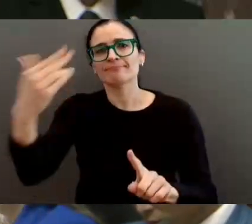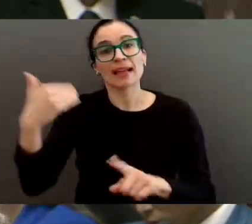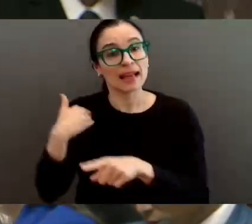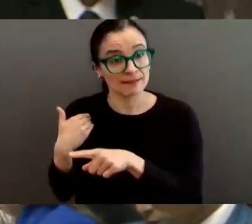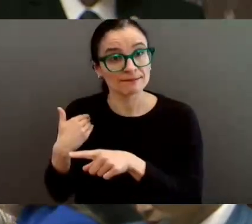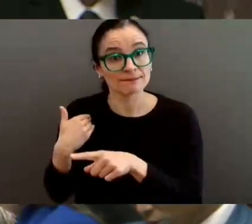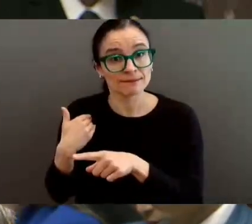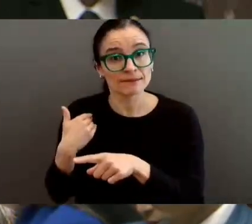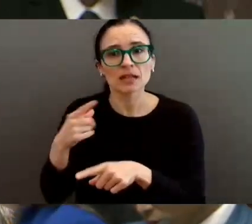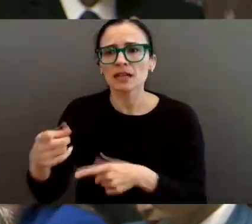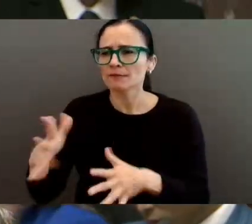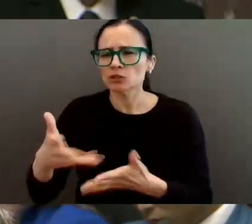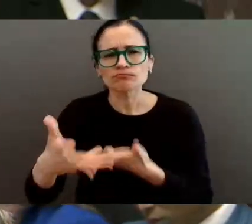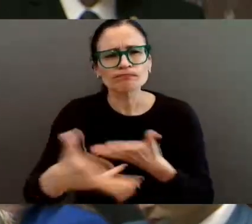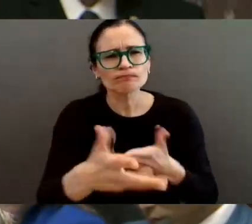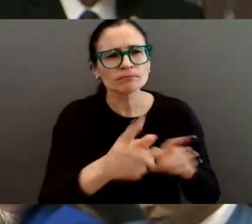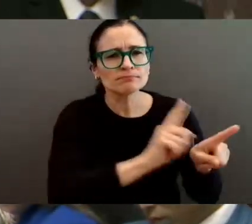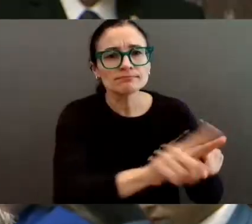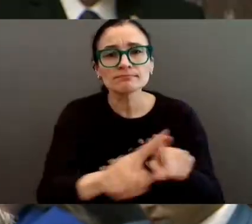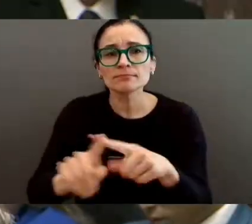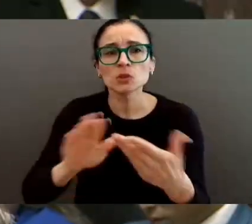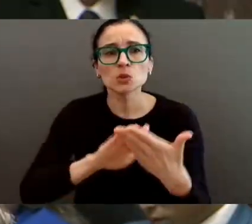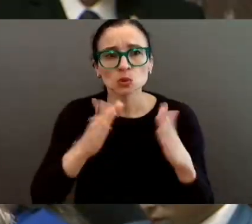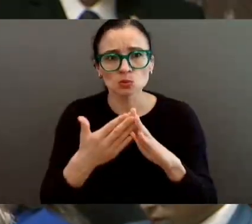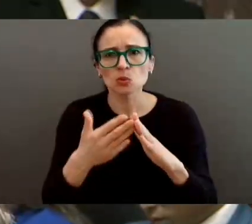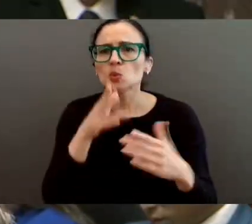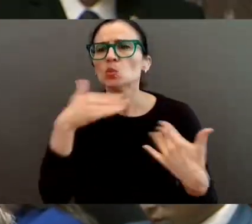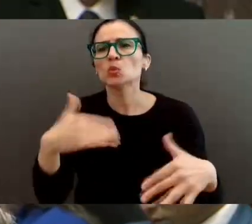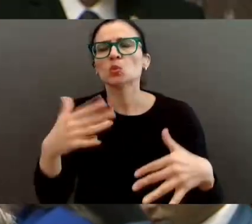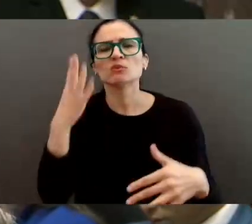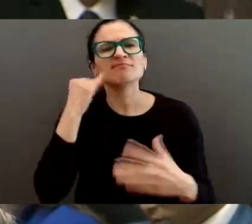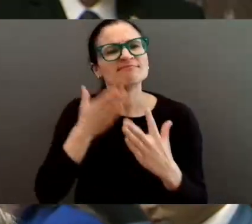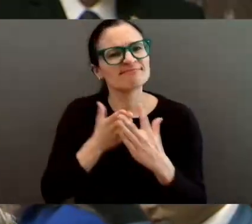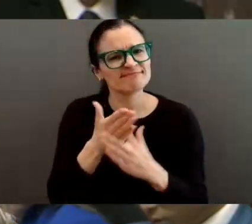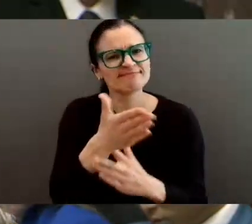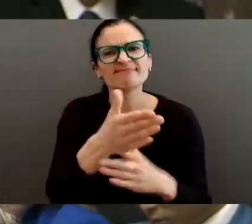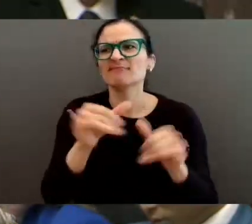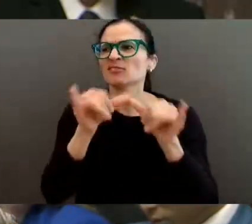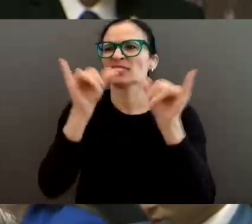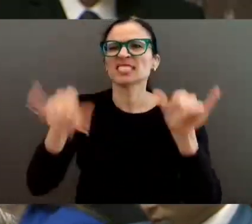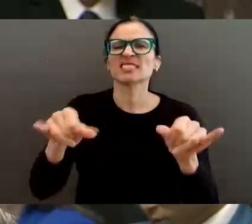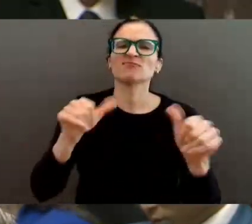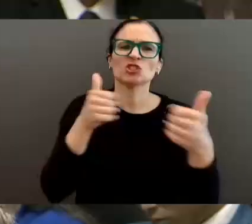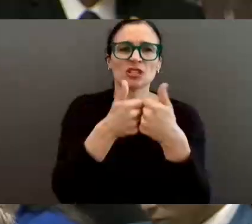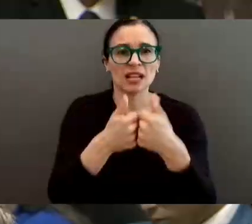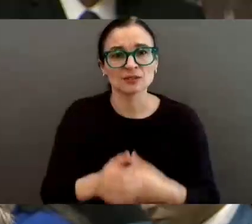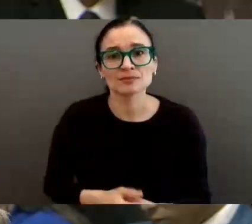the systemic challenges in the downtown east side is work that we are glad to see him do.